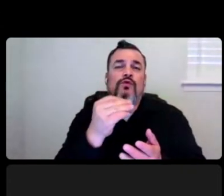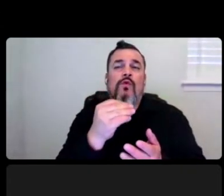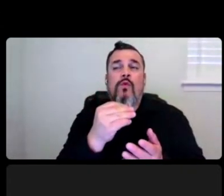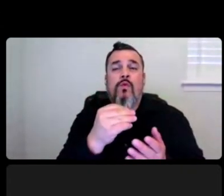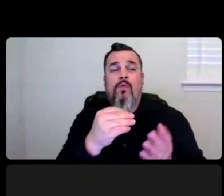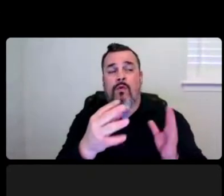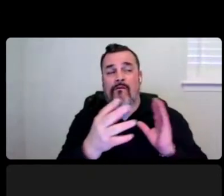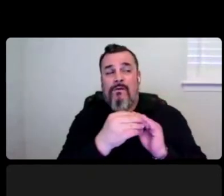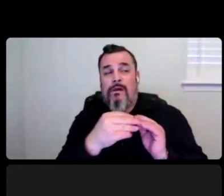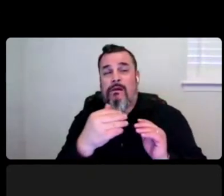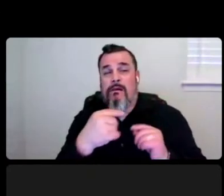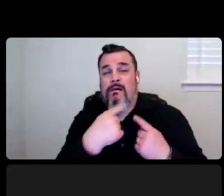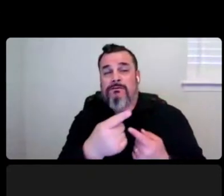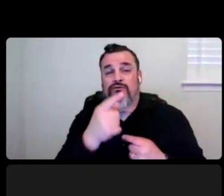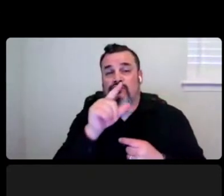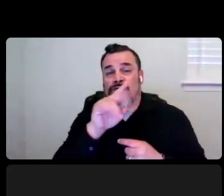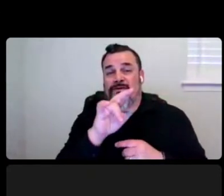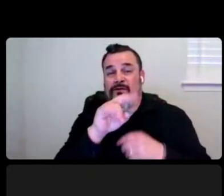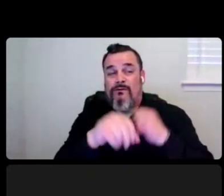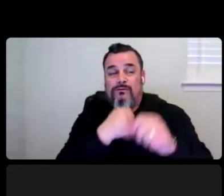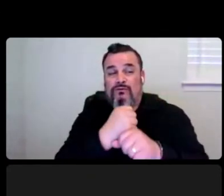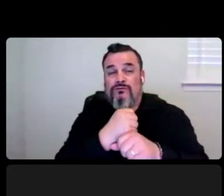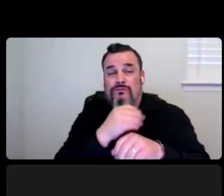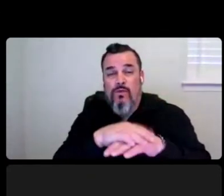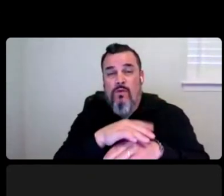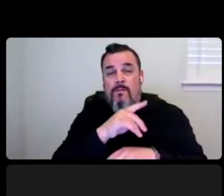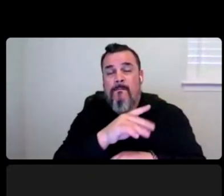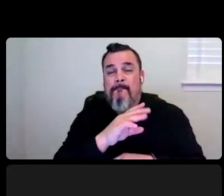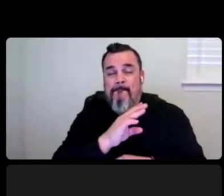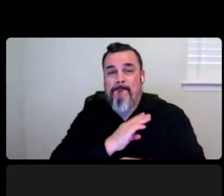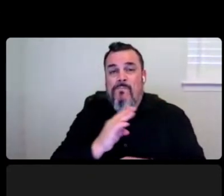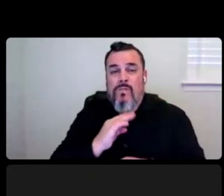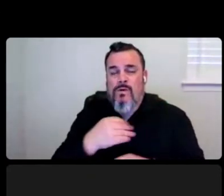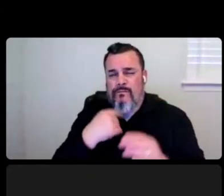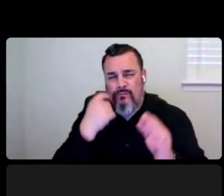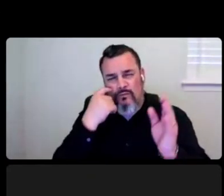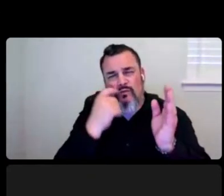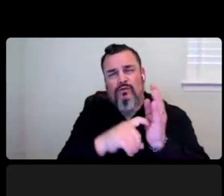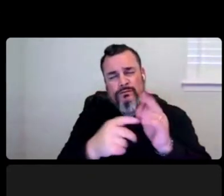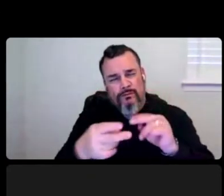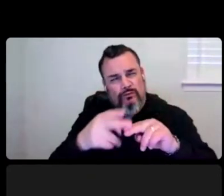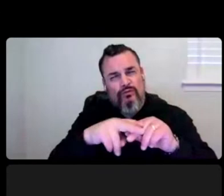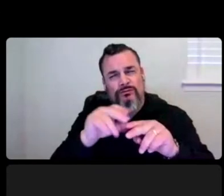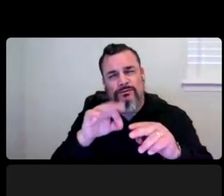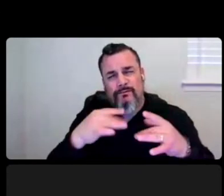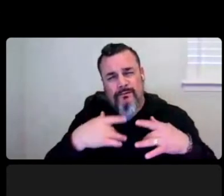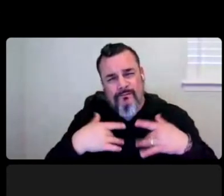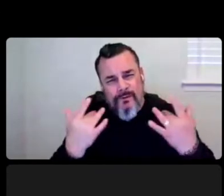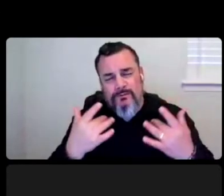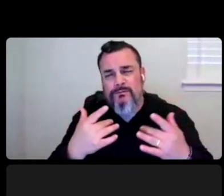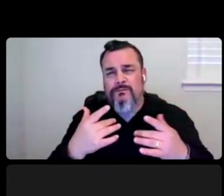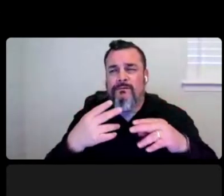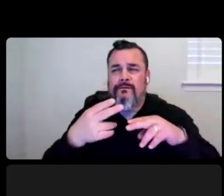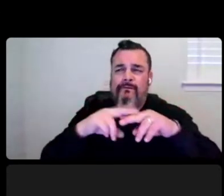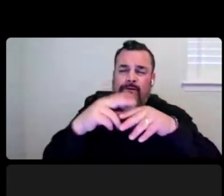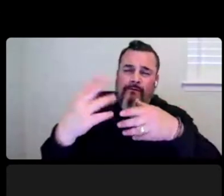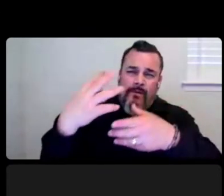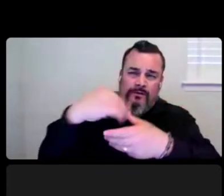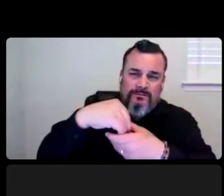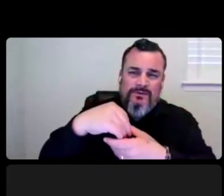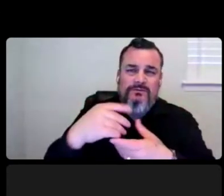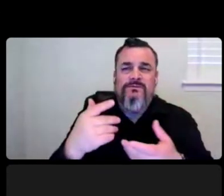last 27 years being on the board, I've noticed the increase of events, increase of participation,